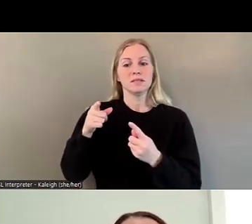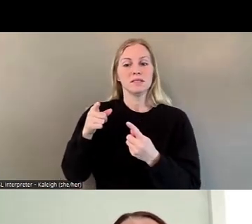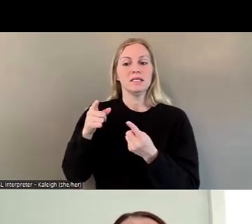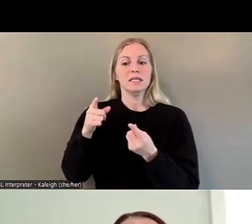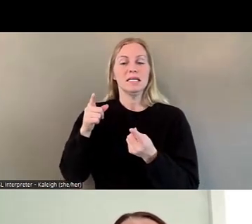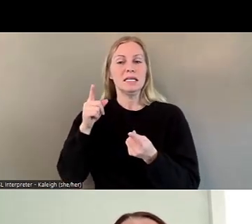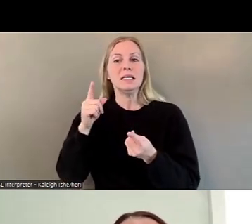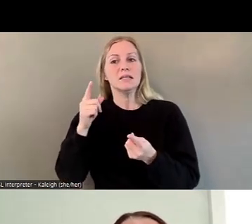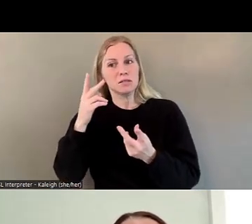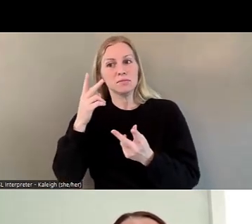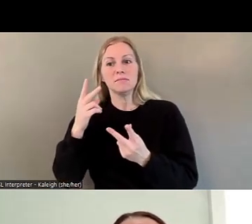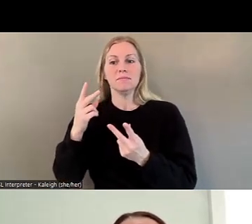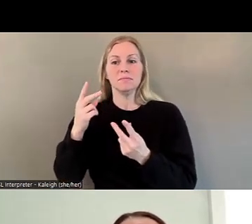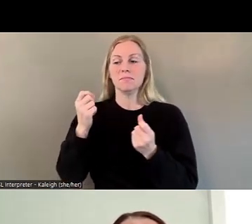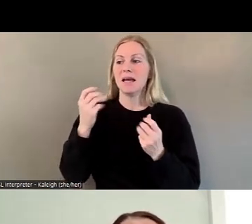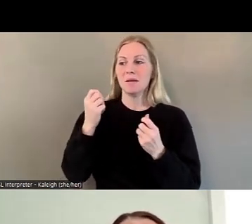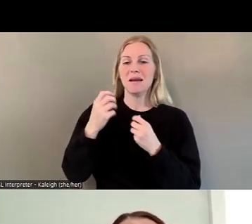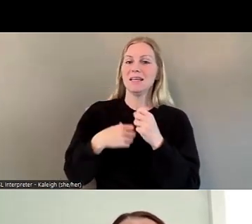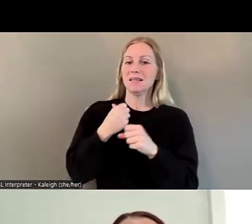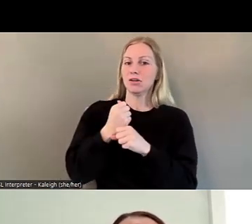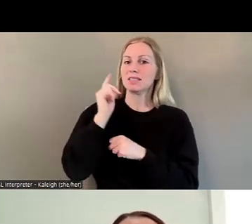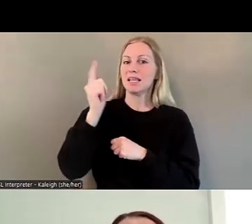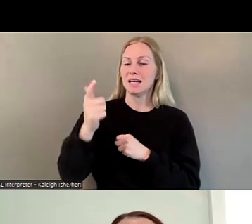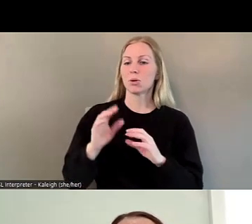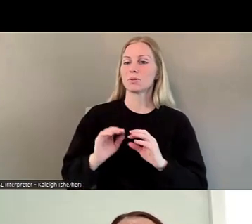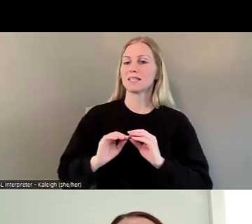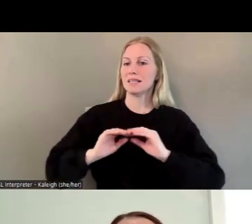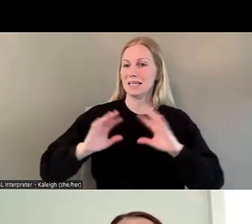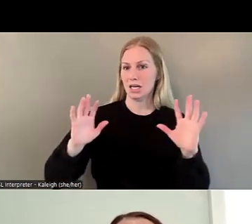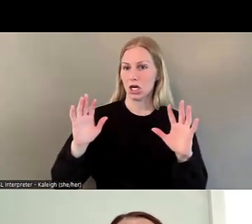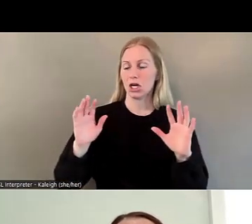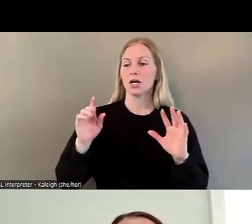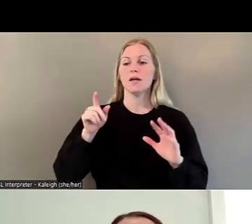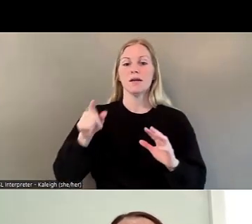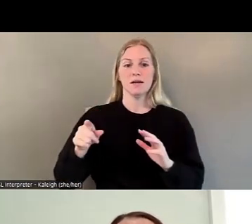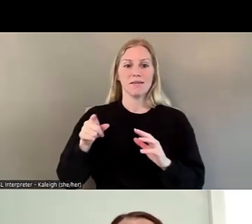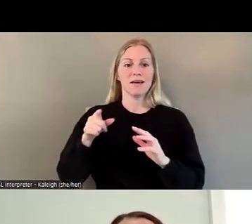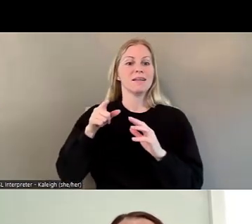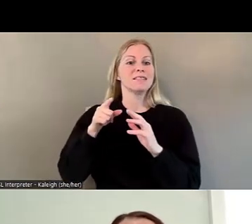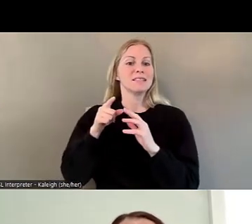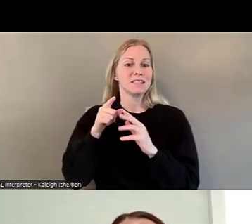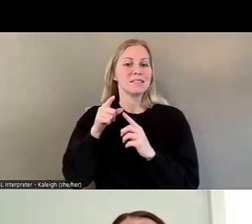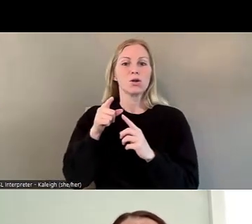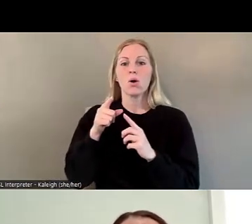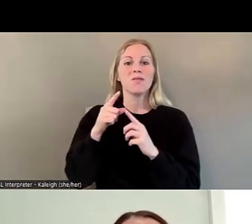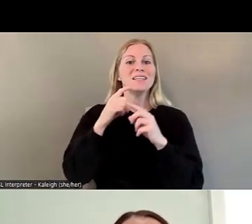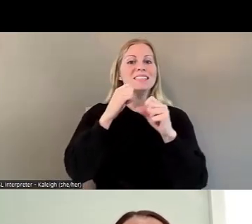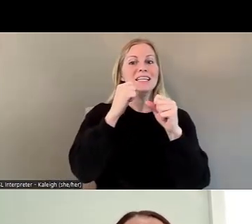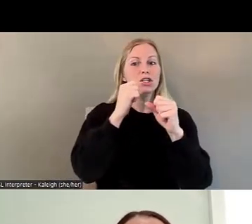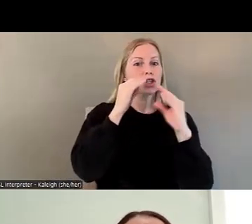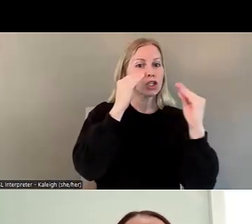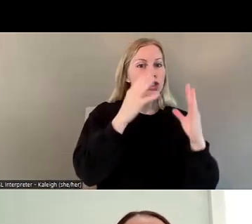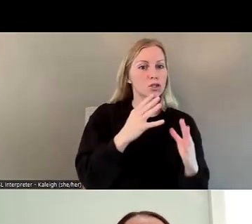other, but years later, he made it quite clear to me that what he meant was that the teachers were fighting his classmates.